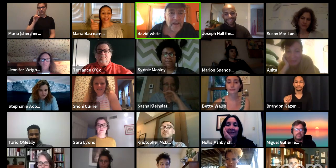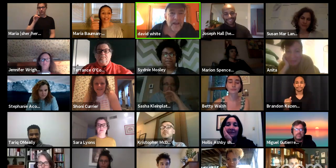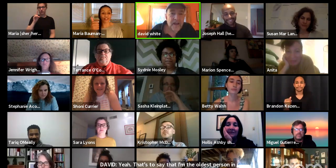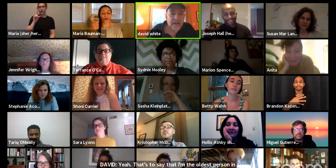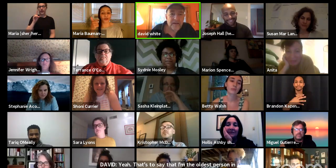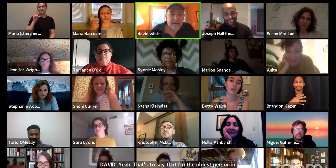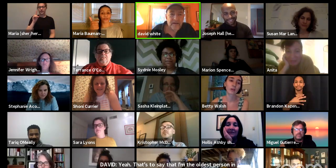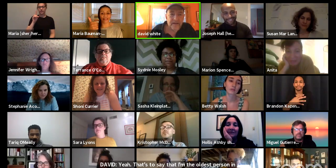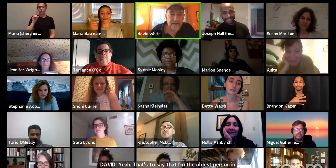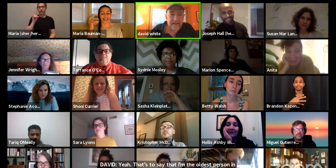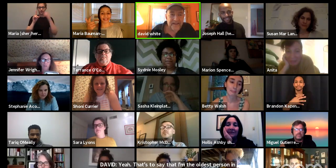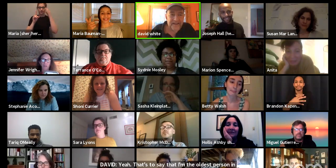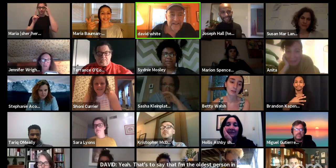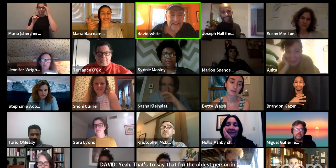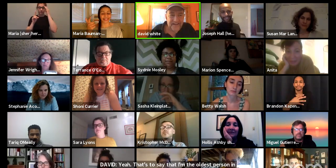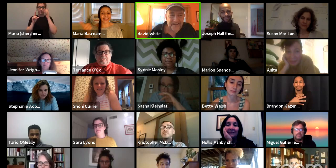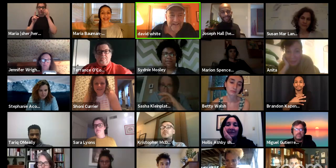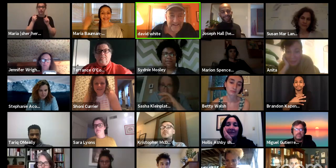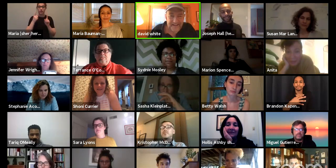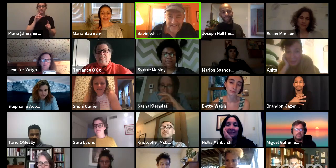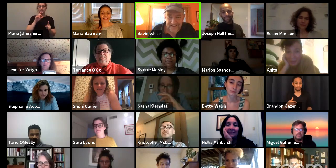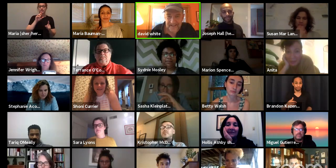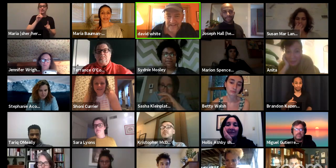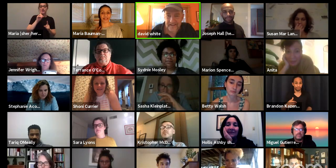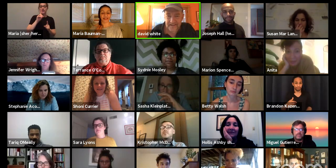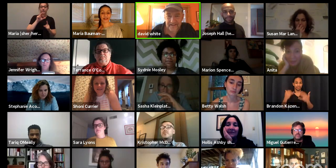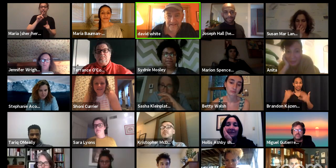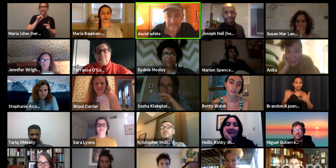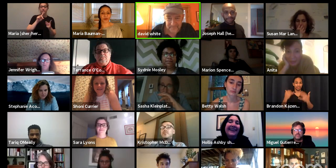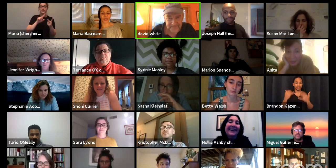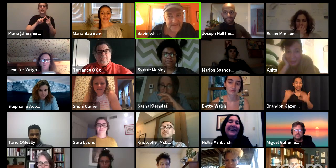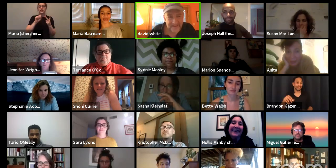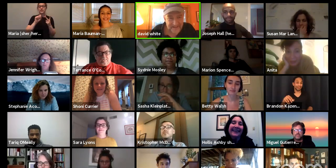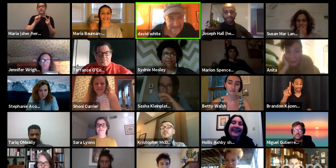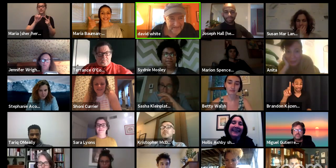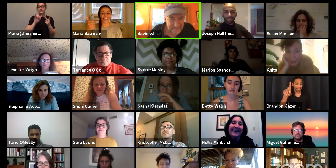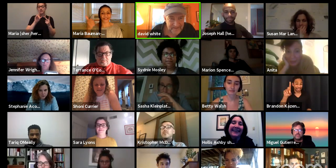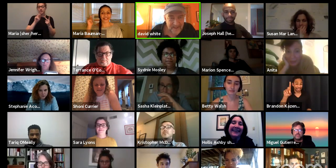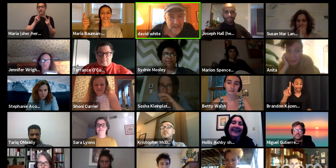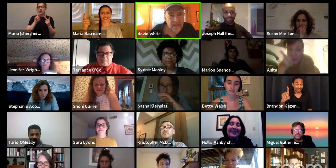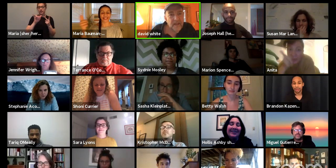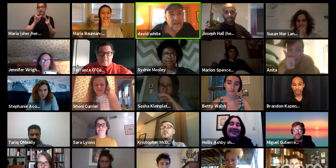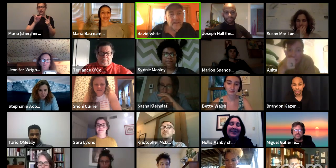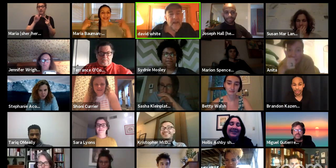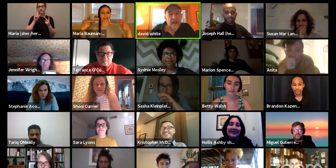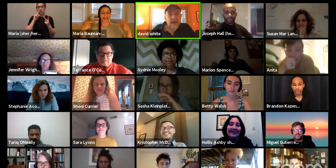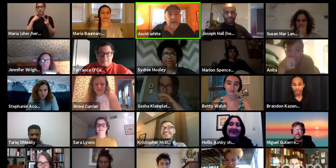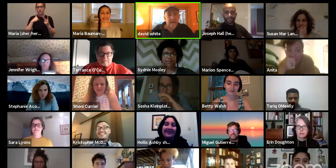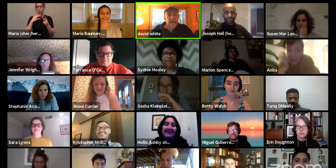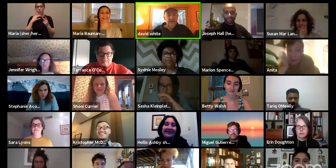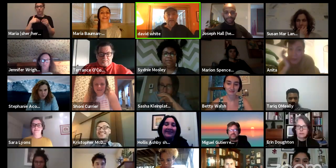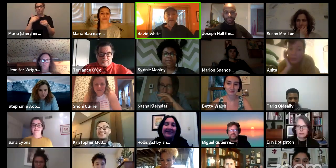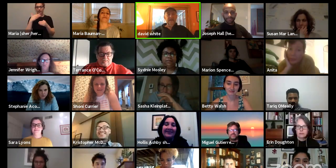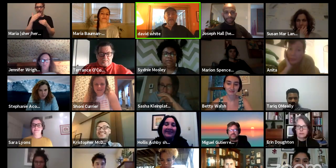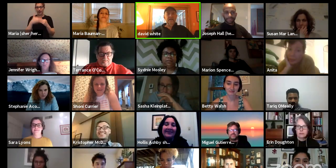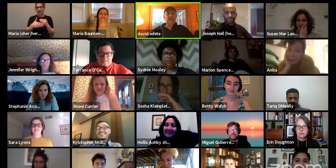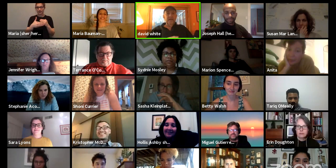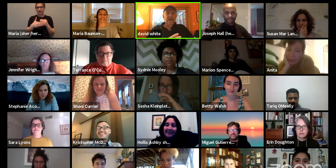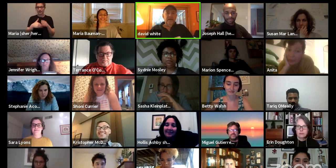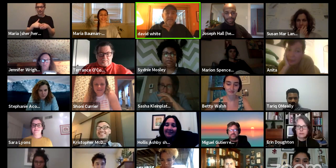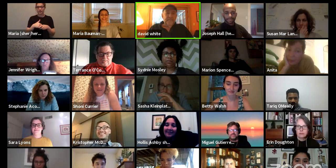No. Got it. So we'll go David and then Sydney and then back to me. For a what's next. David, Sydney, then back to me. Thank